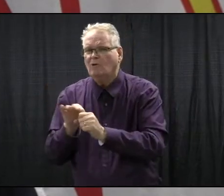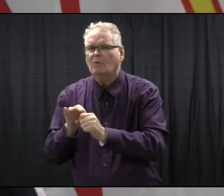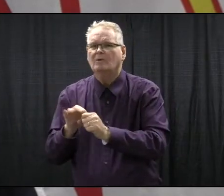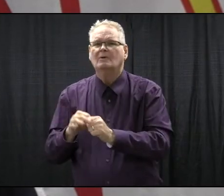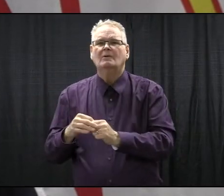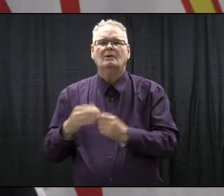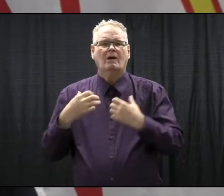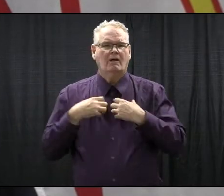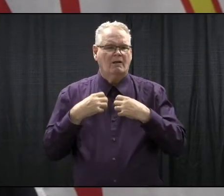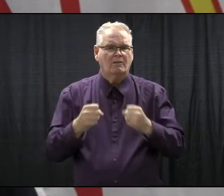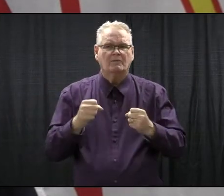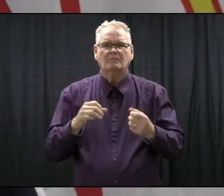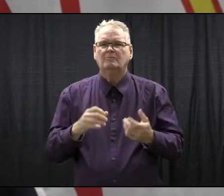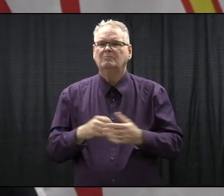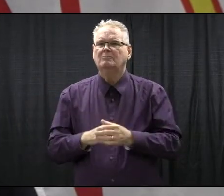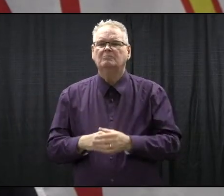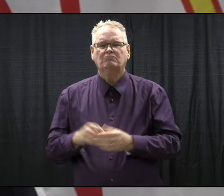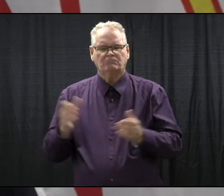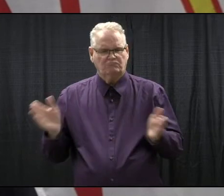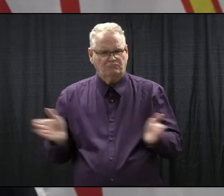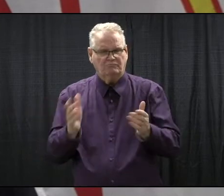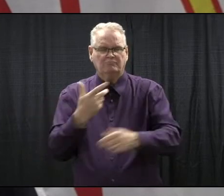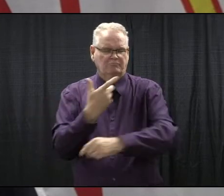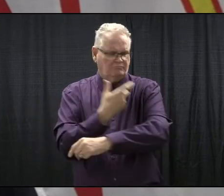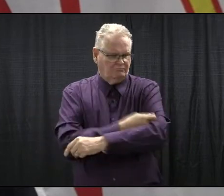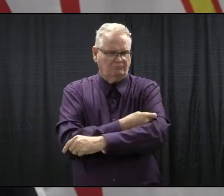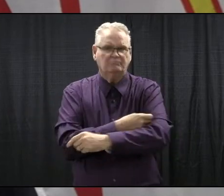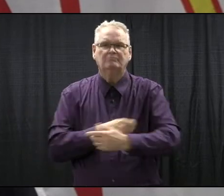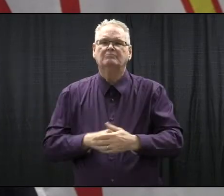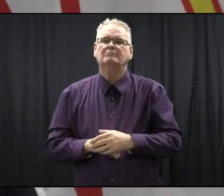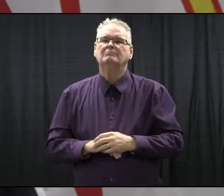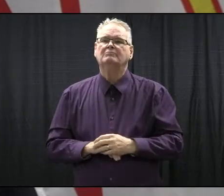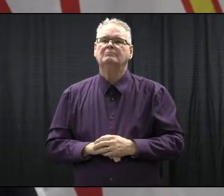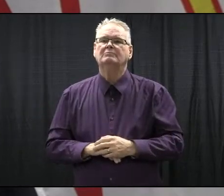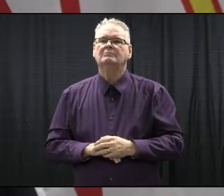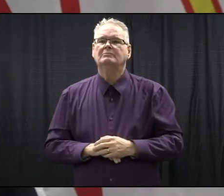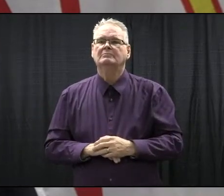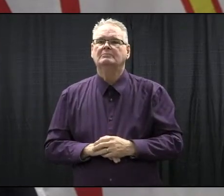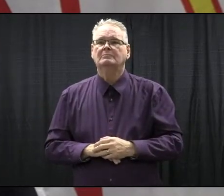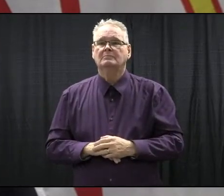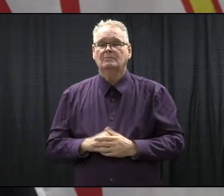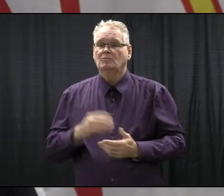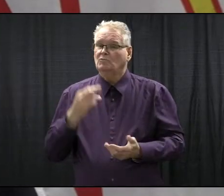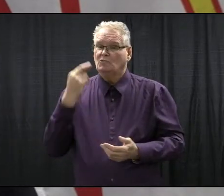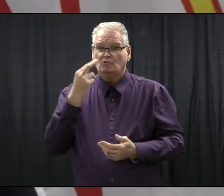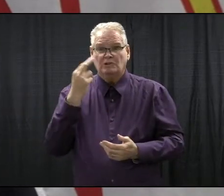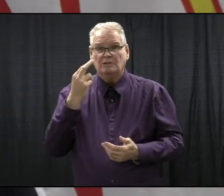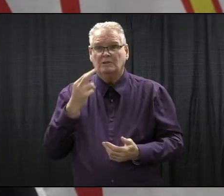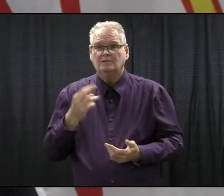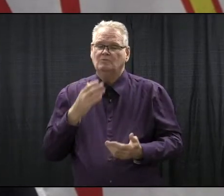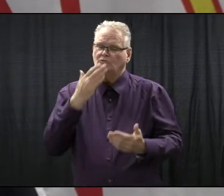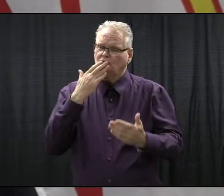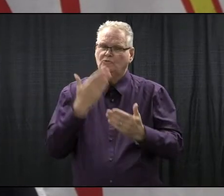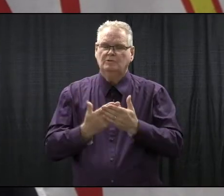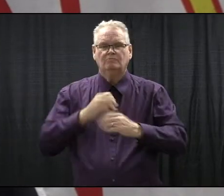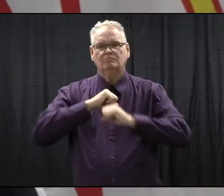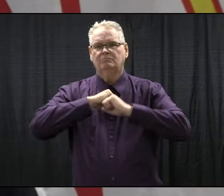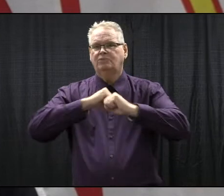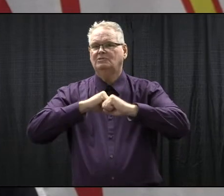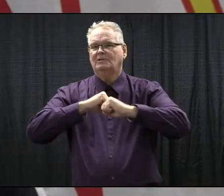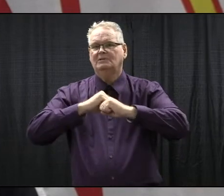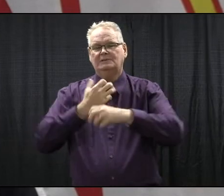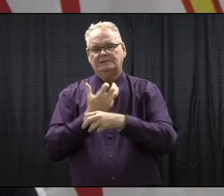doses offers the best protection against COVID-19. When you do go to get your vaccine, please take the